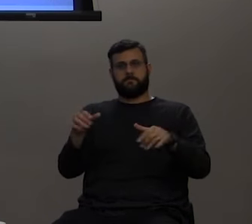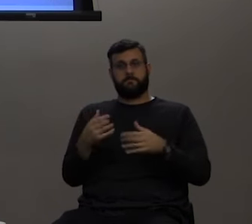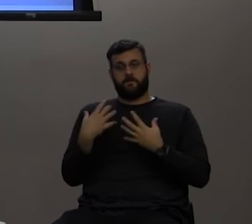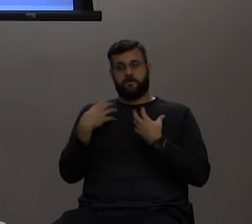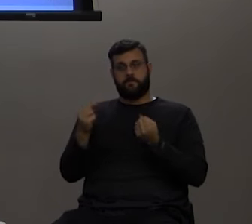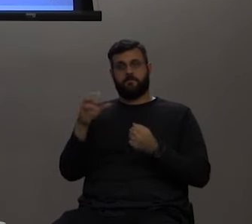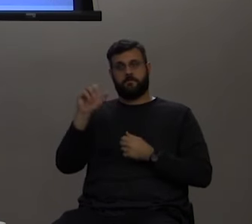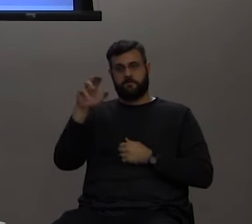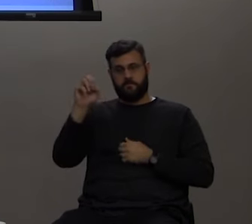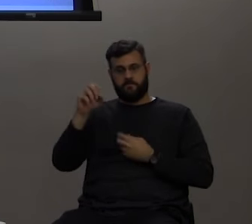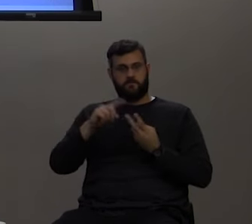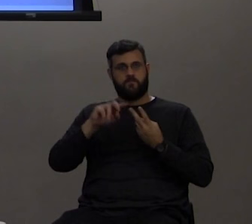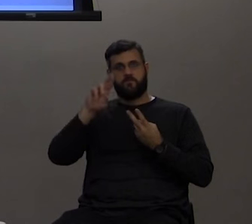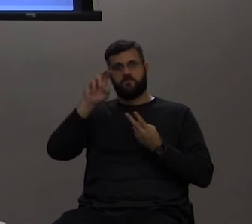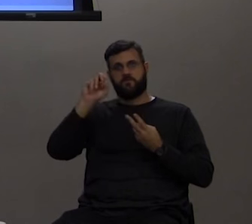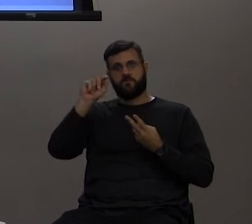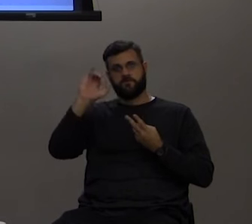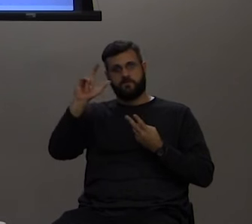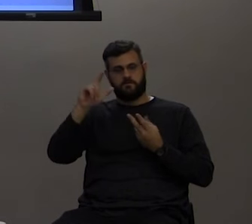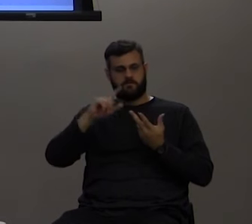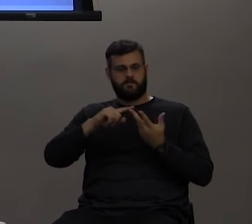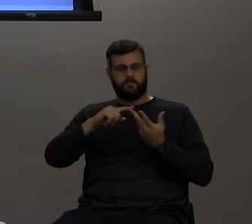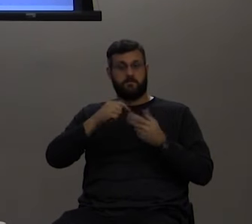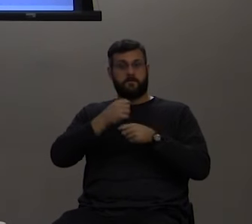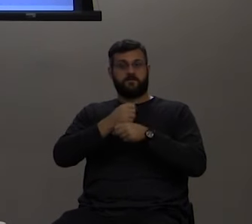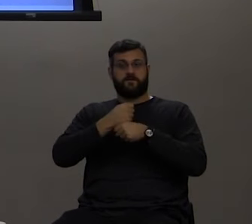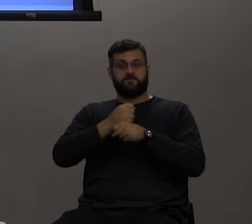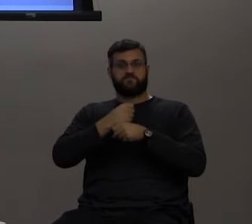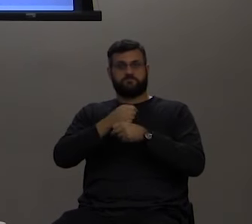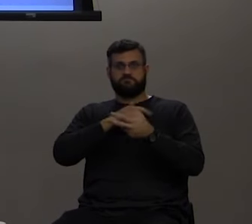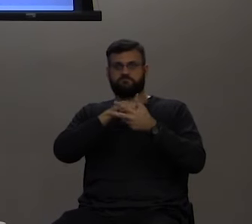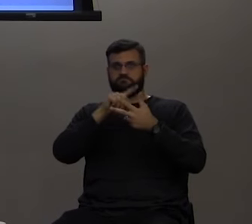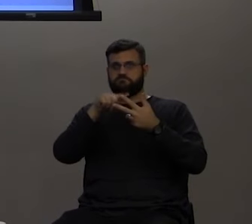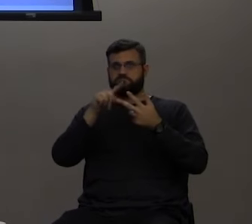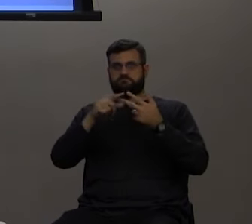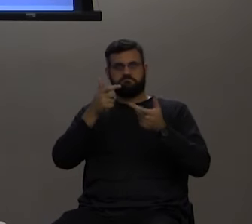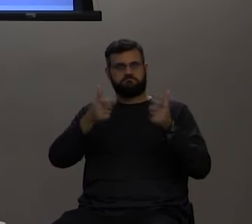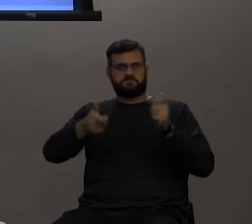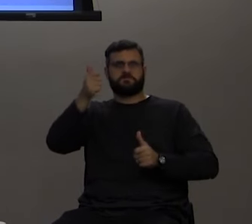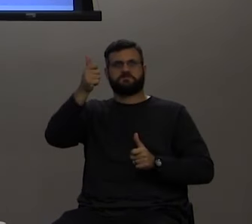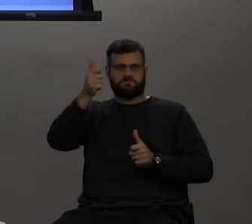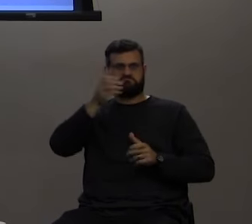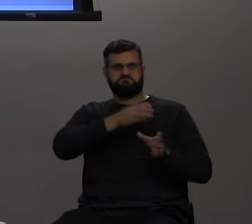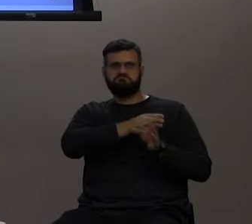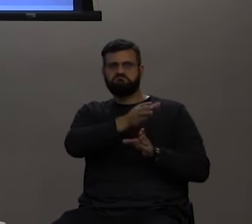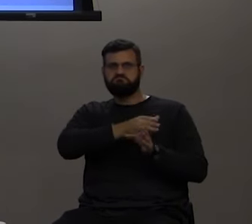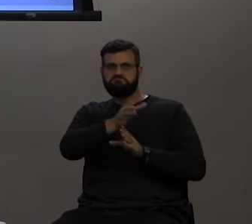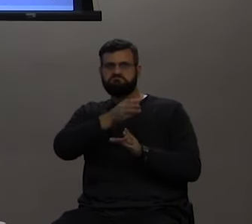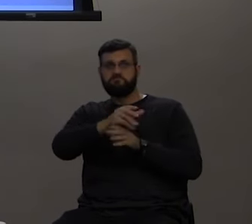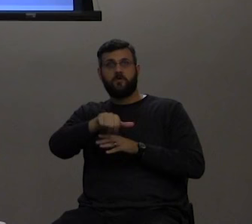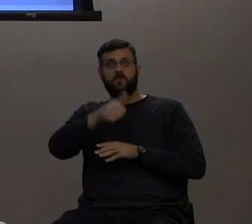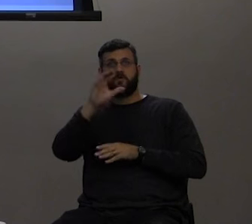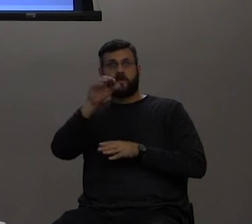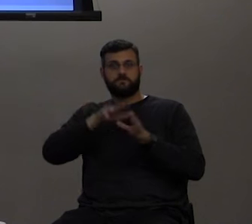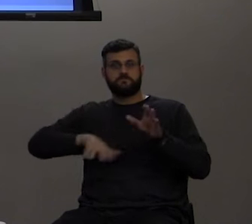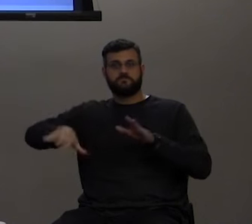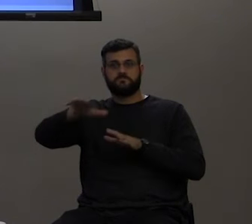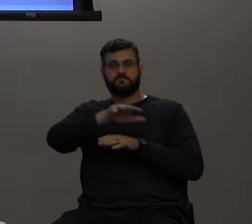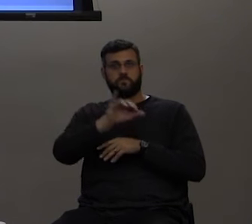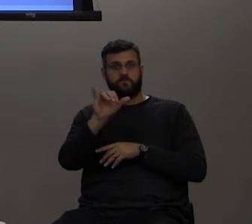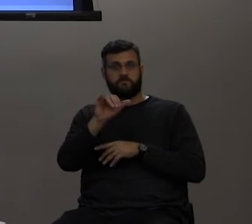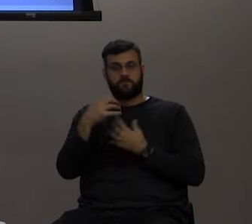Healthcare and retail and manufacturing continue to be the large sectors in the surrounding counties as well.